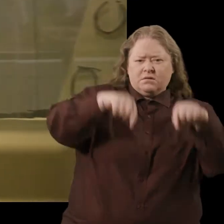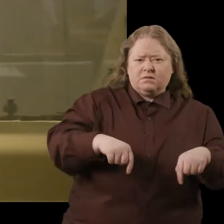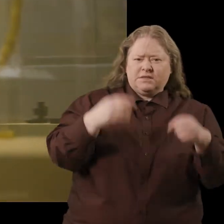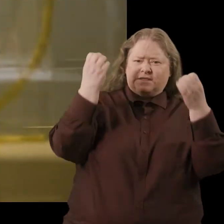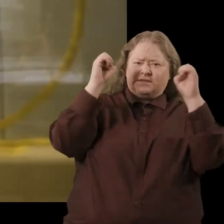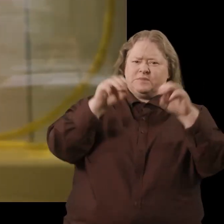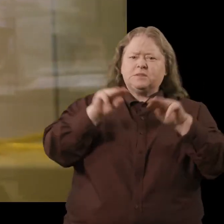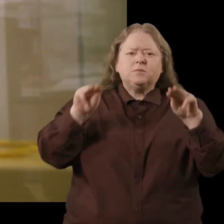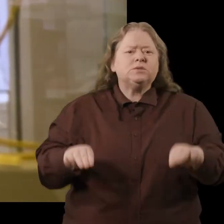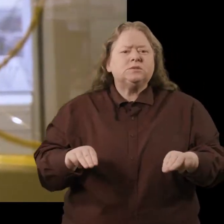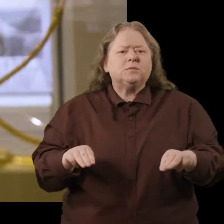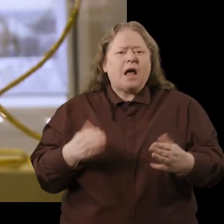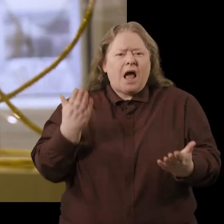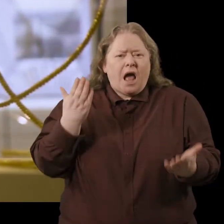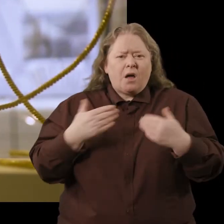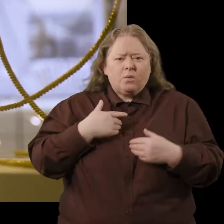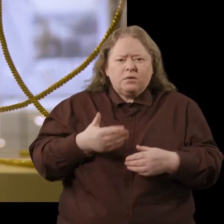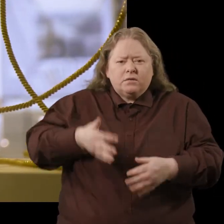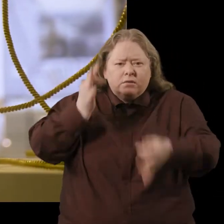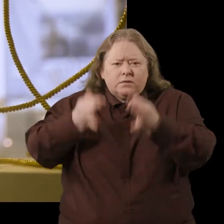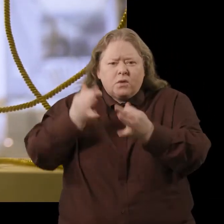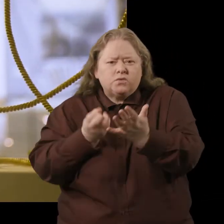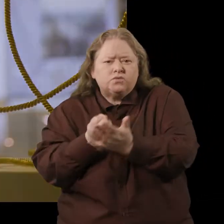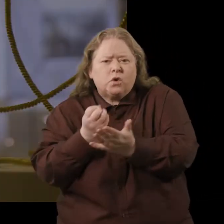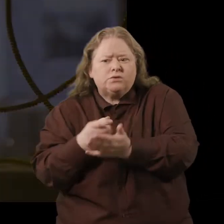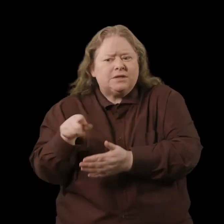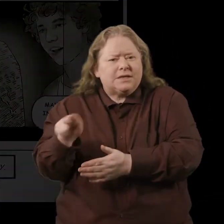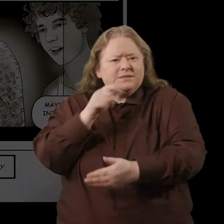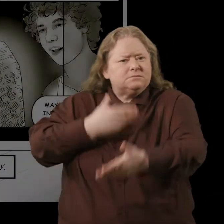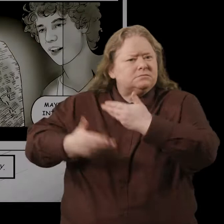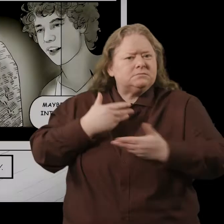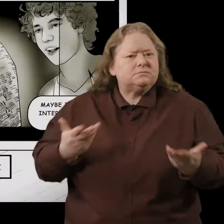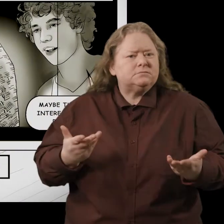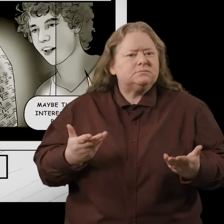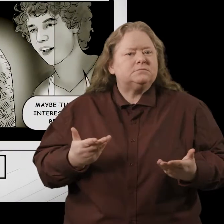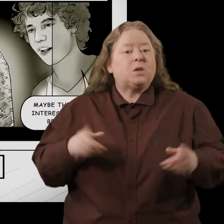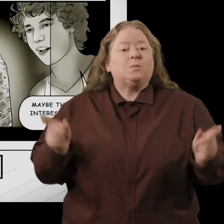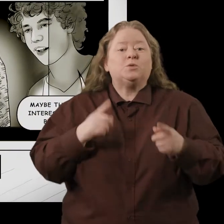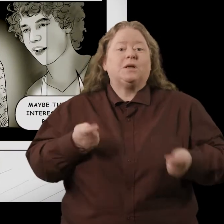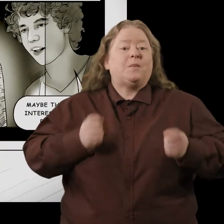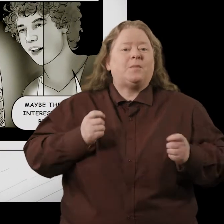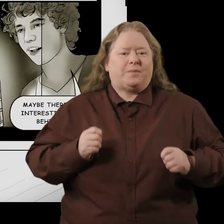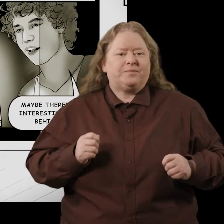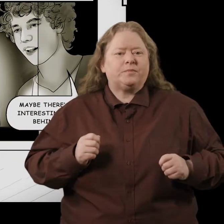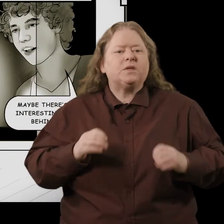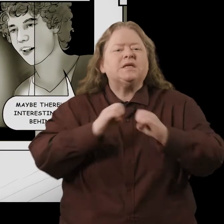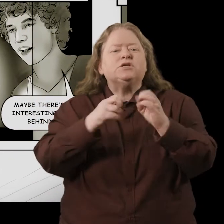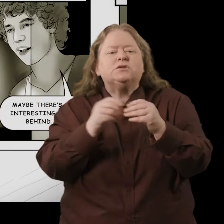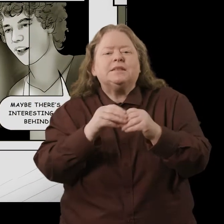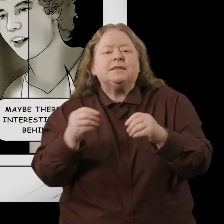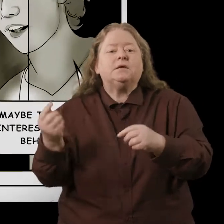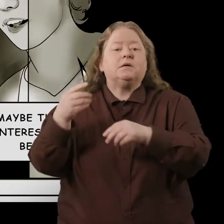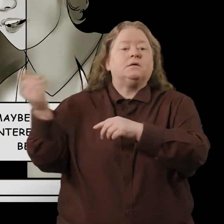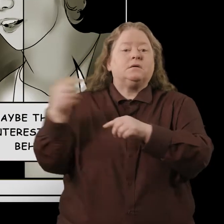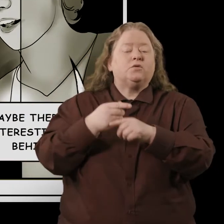in the museum? And how did we uncover the stories that they can tell us? Each object has gone on a